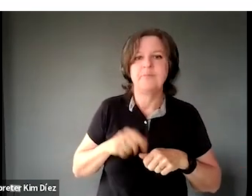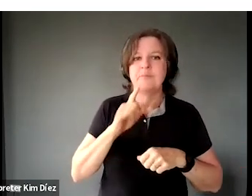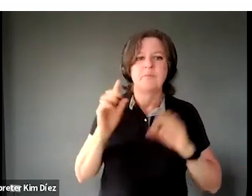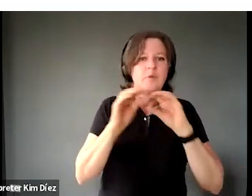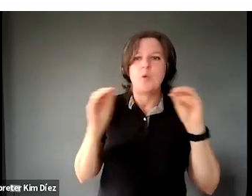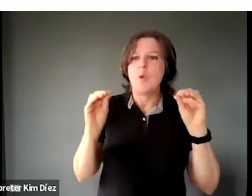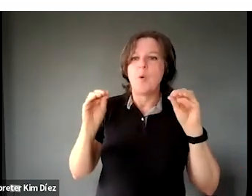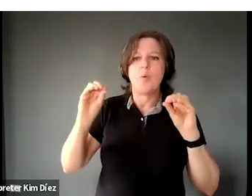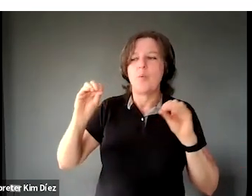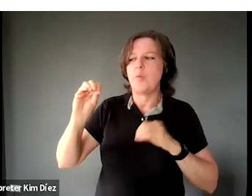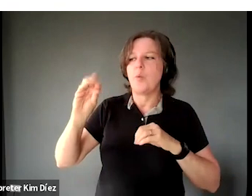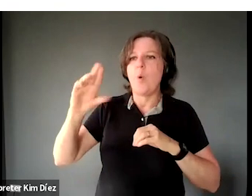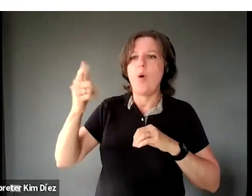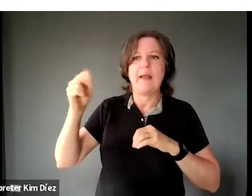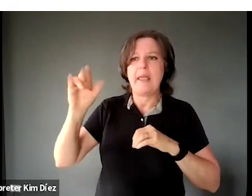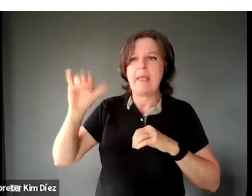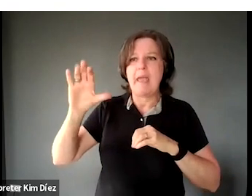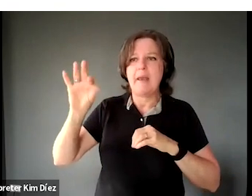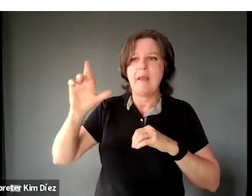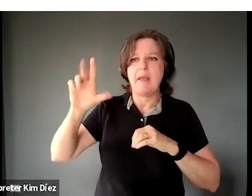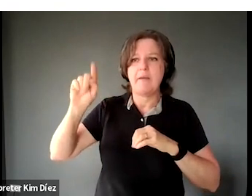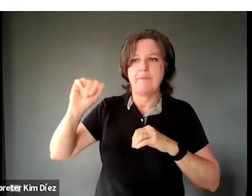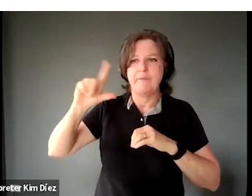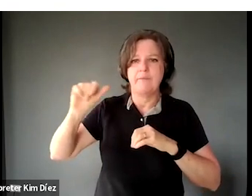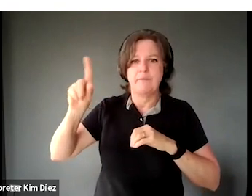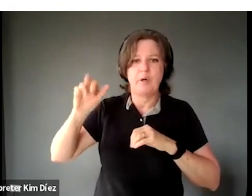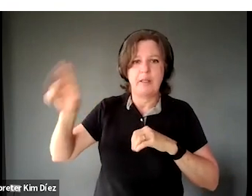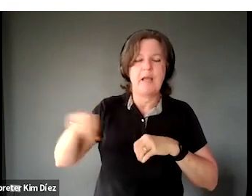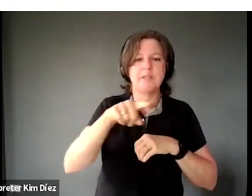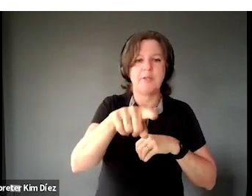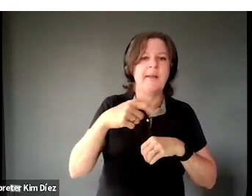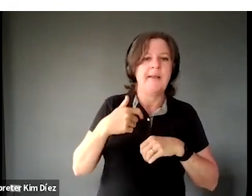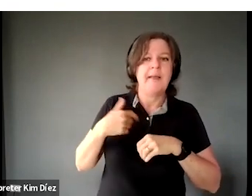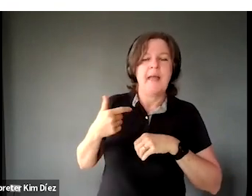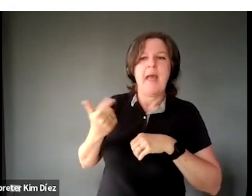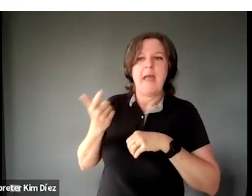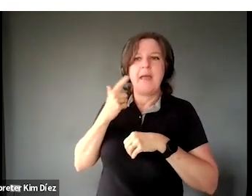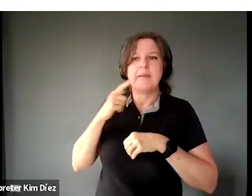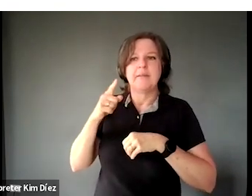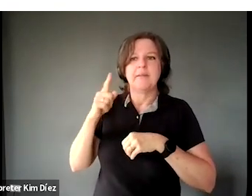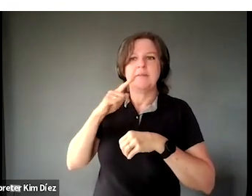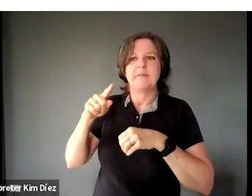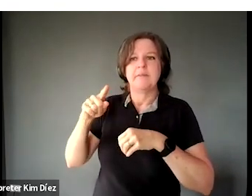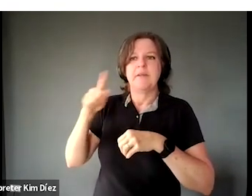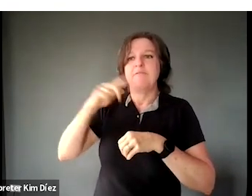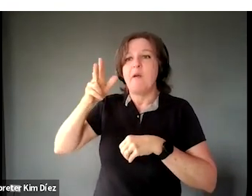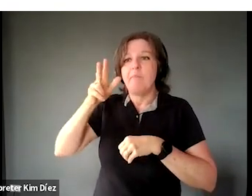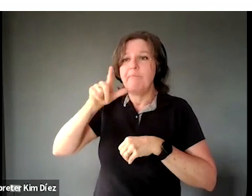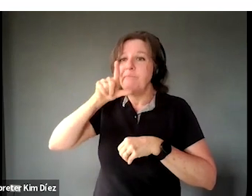amendment application. And we see here poultry manure.